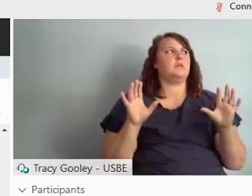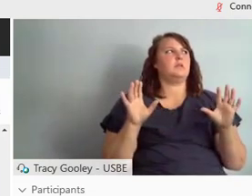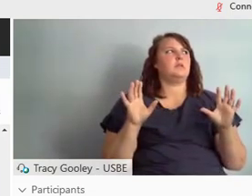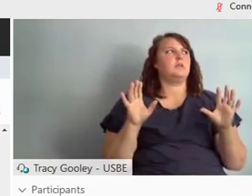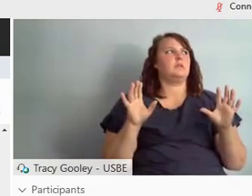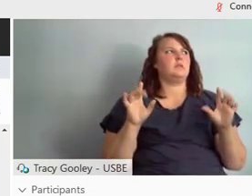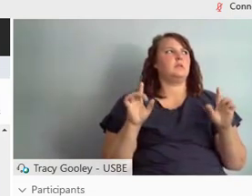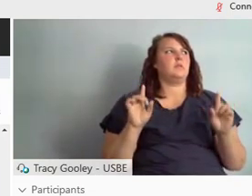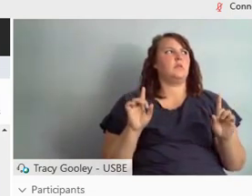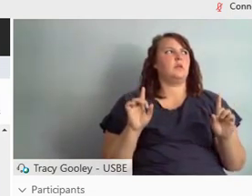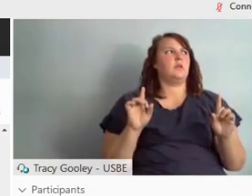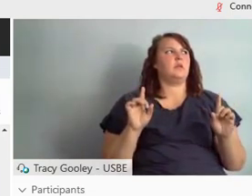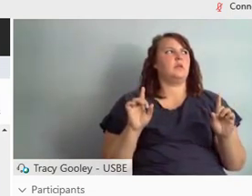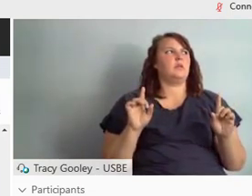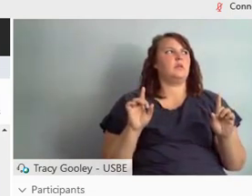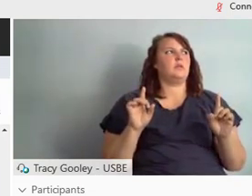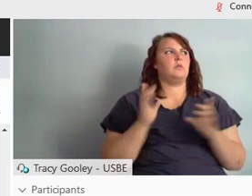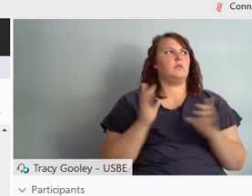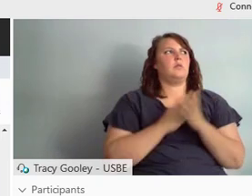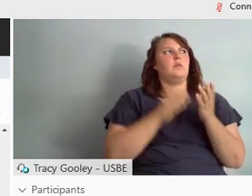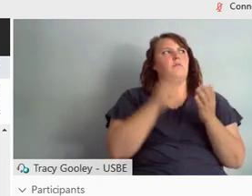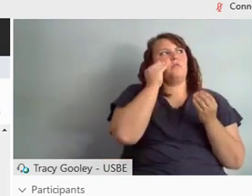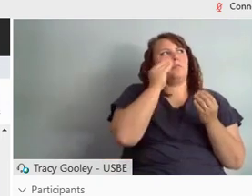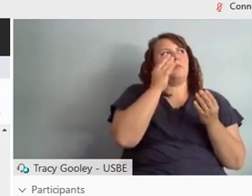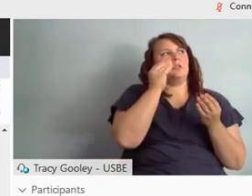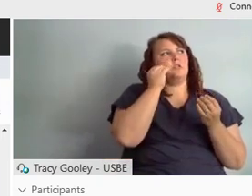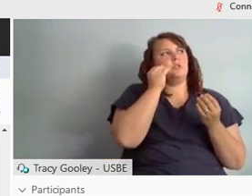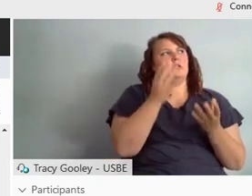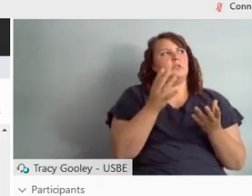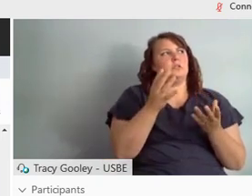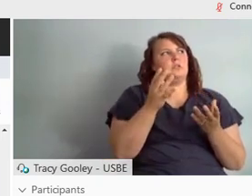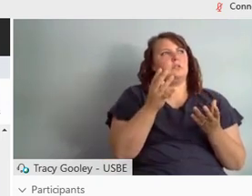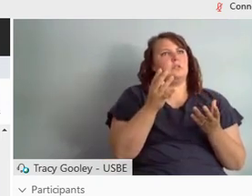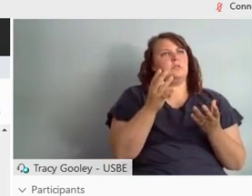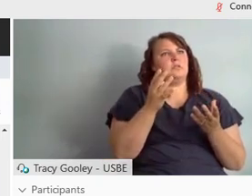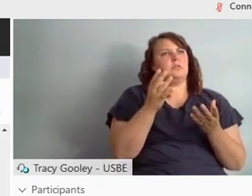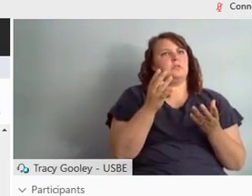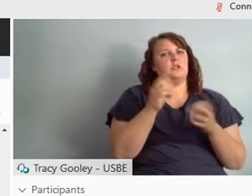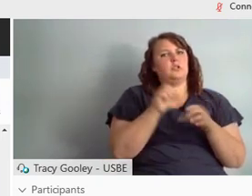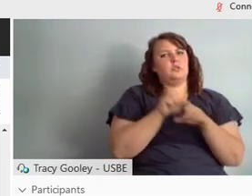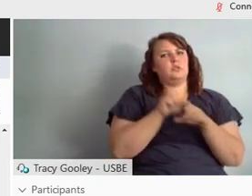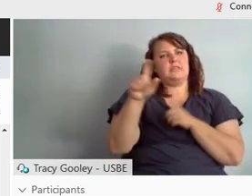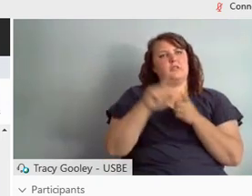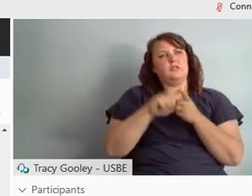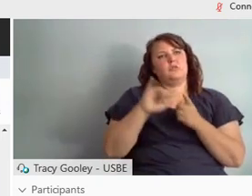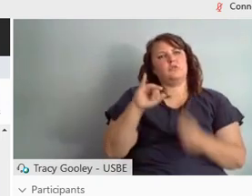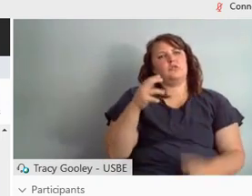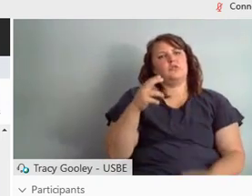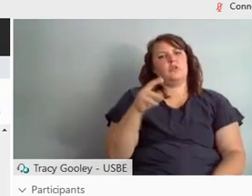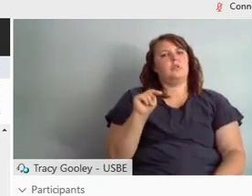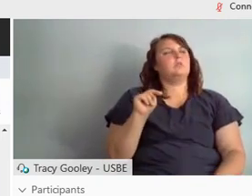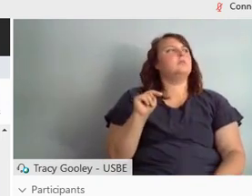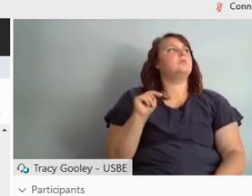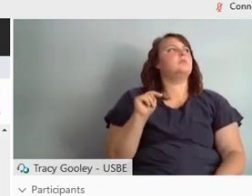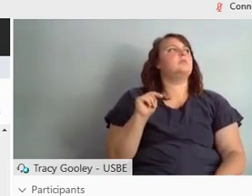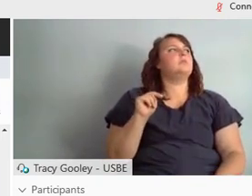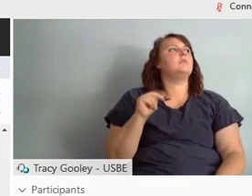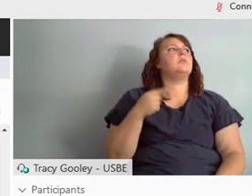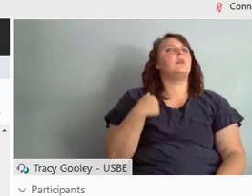what information you send back and forth to John. I have a